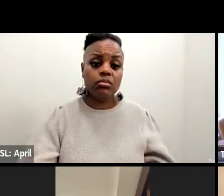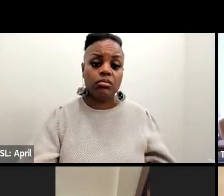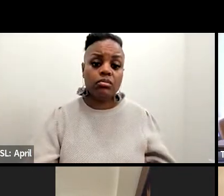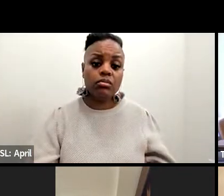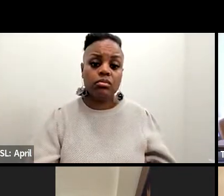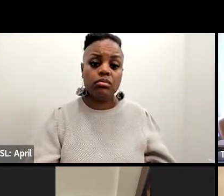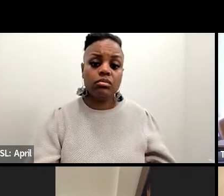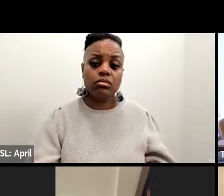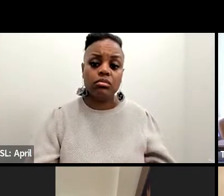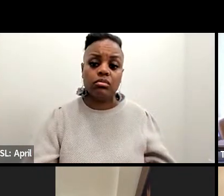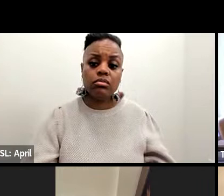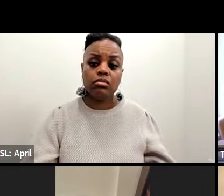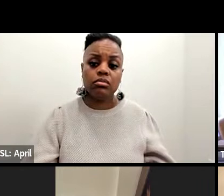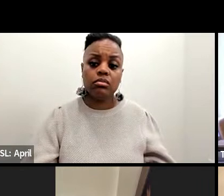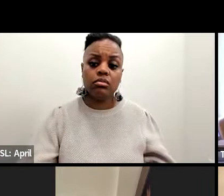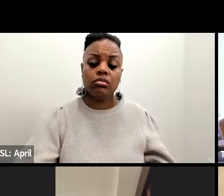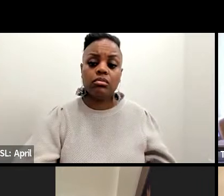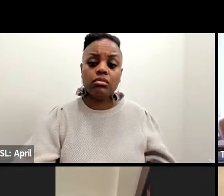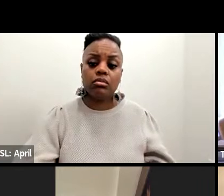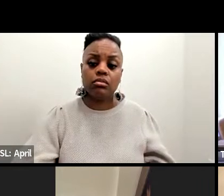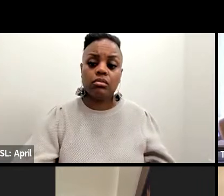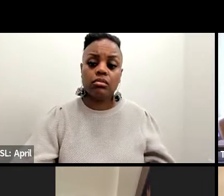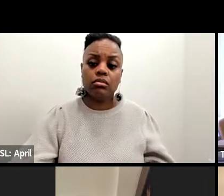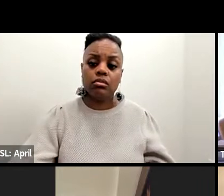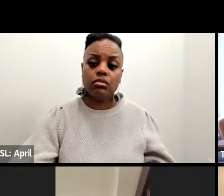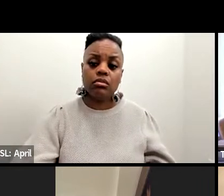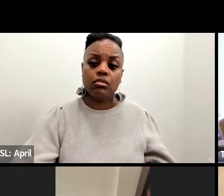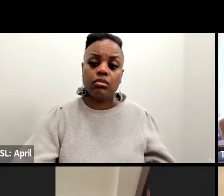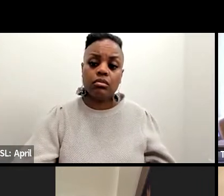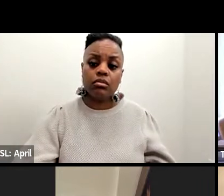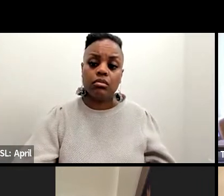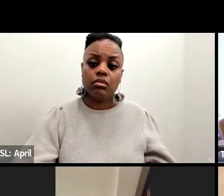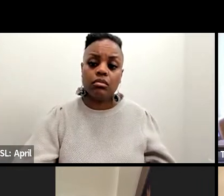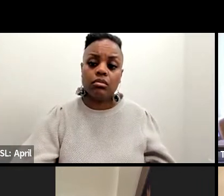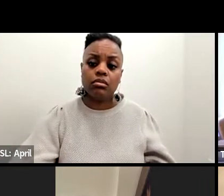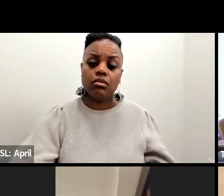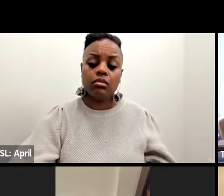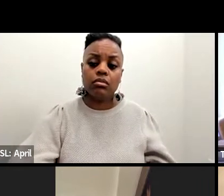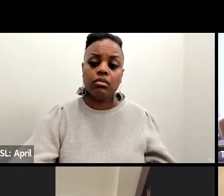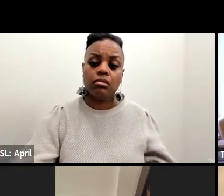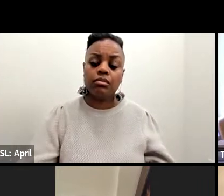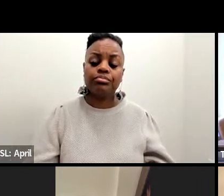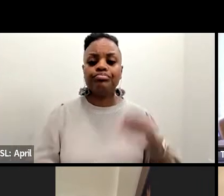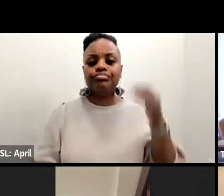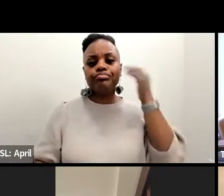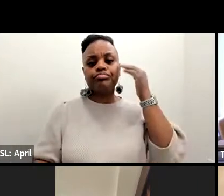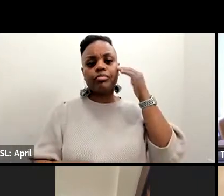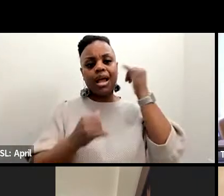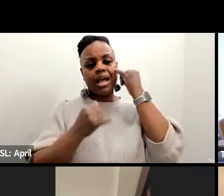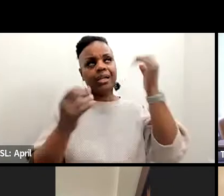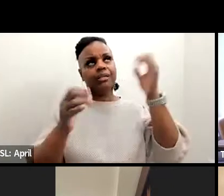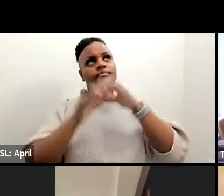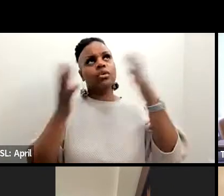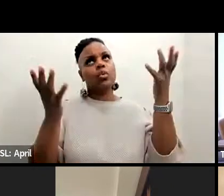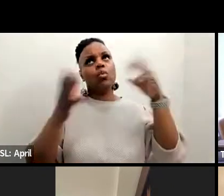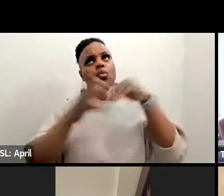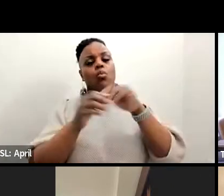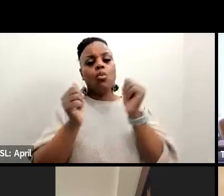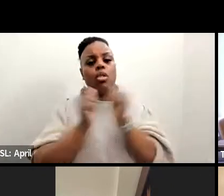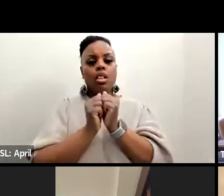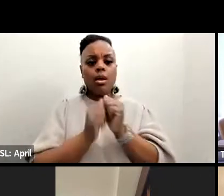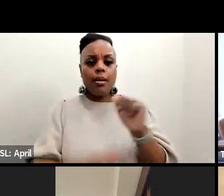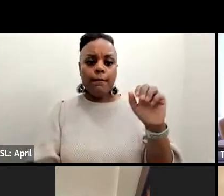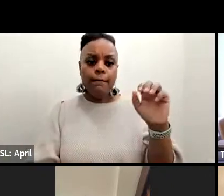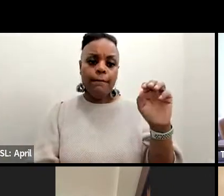idea, right, both with Brotherhood and former Brotherhood, of a long-term gradualist reformist